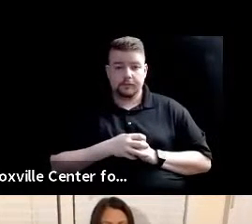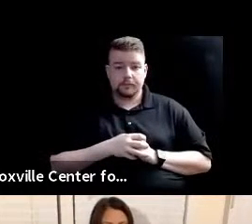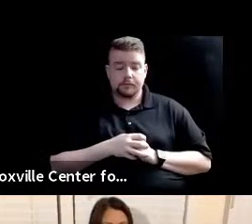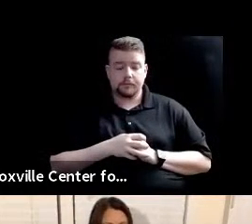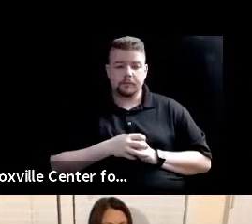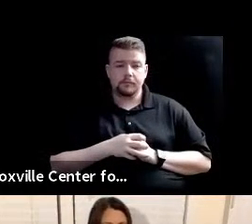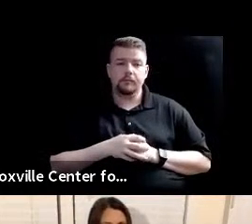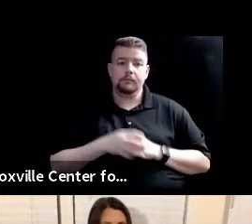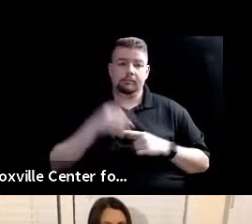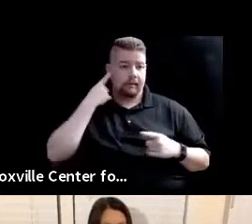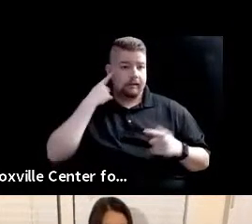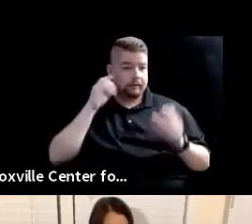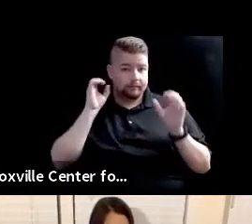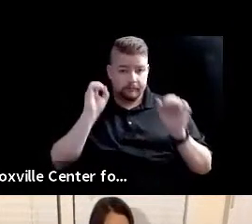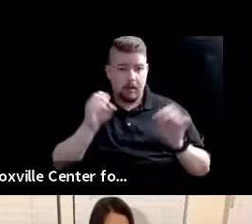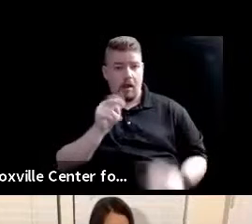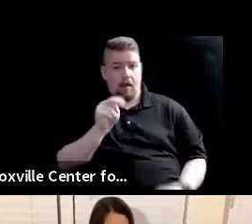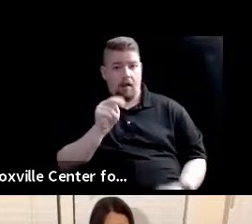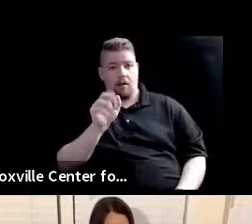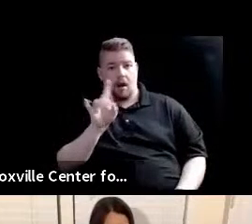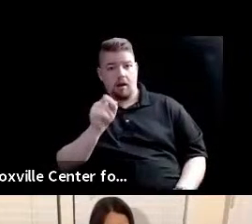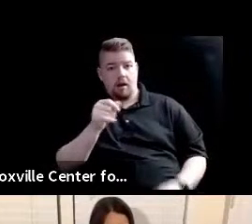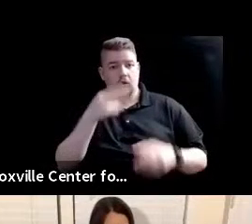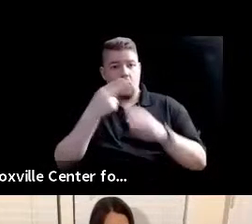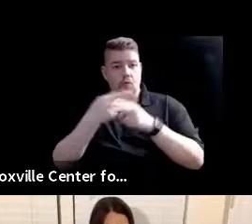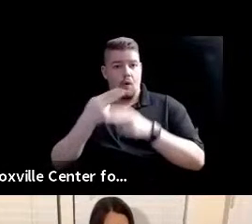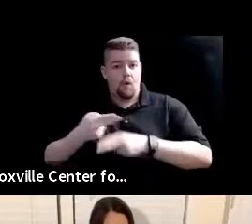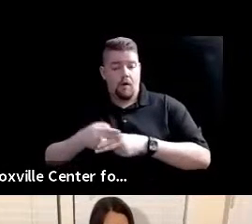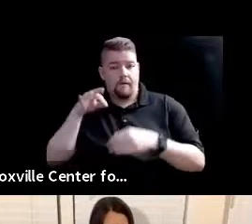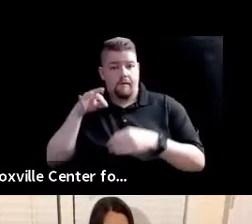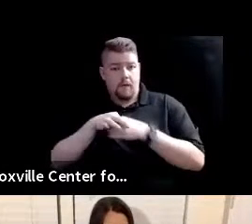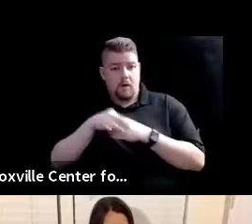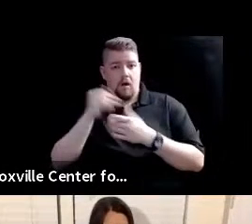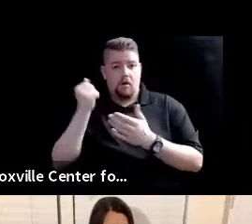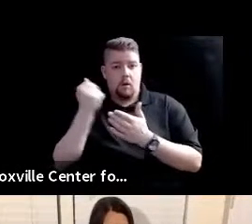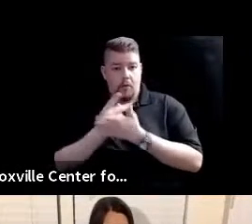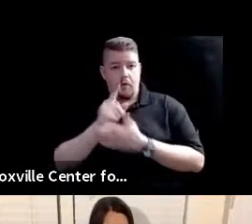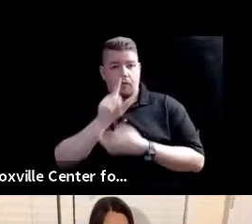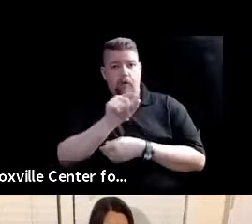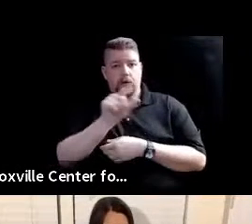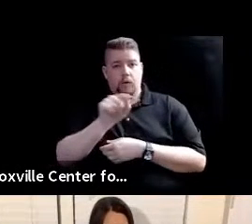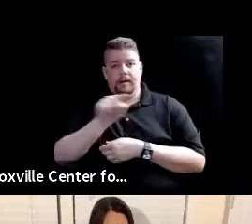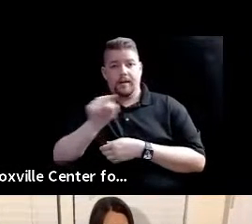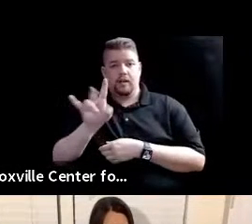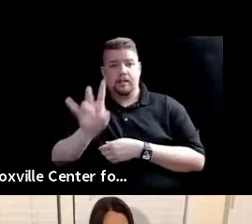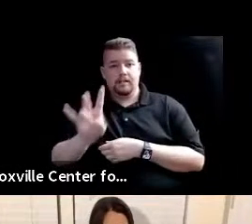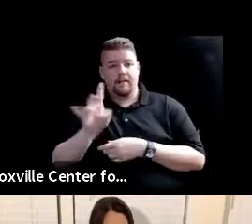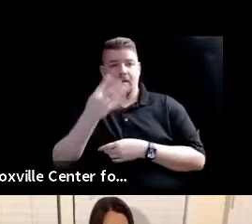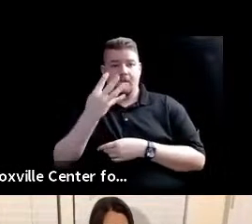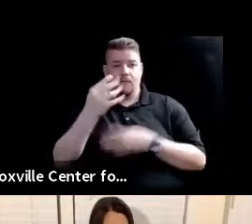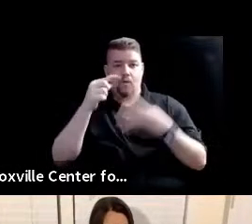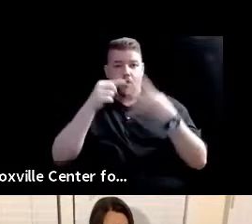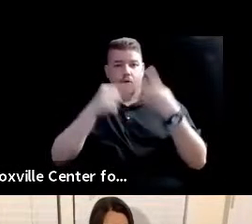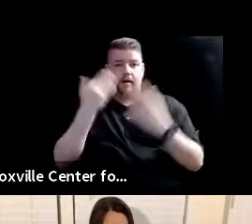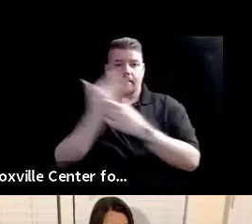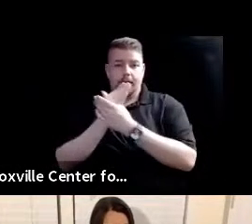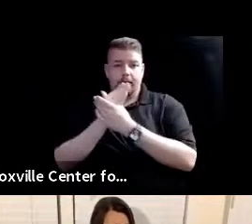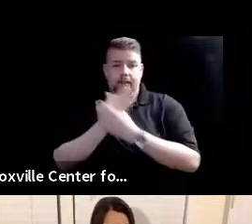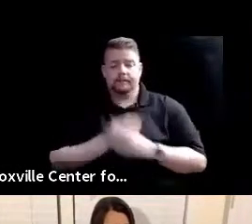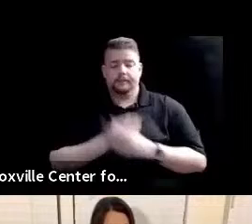All right, hearing none. Narda, could you do a roll call on approving 2020-7 with those 4 amendments?